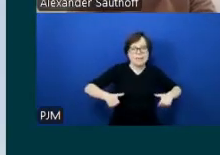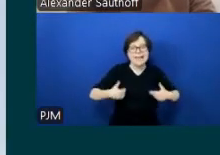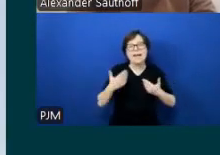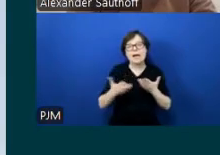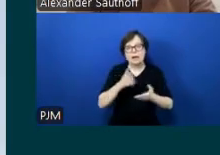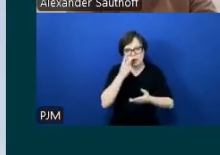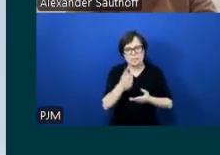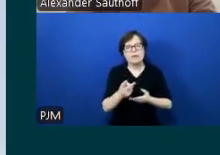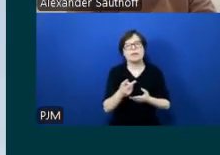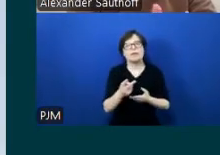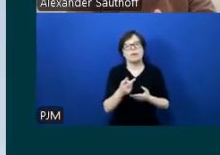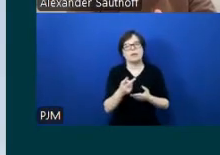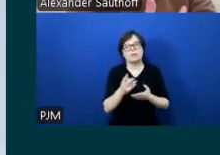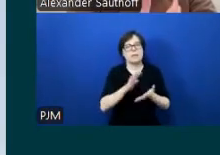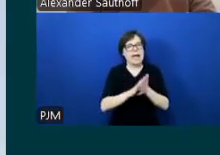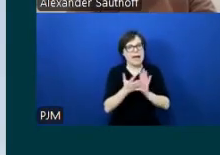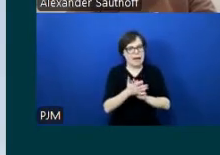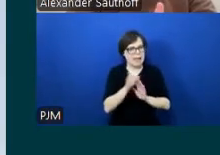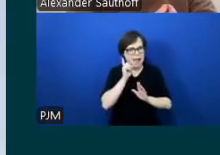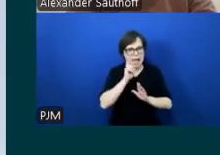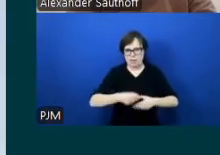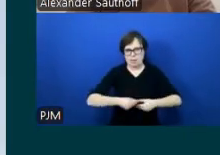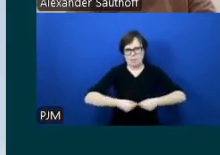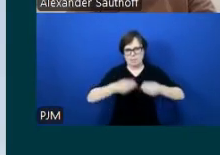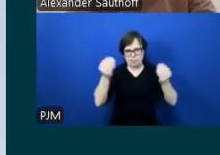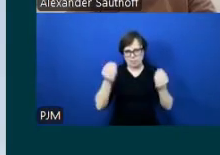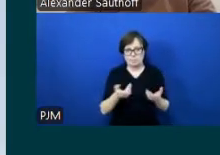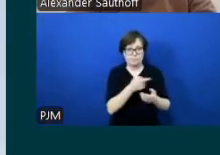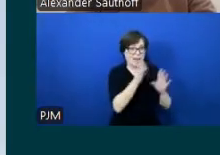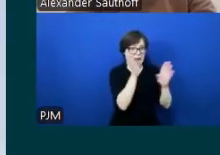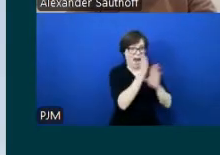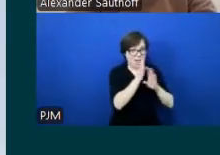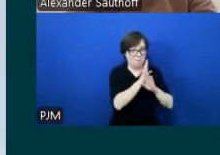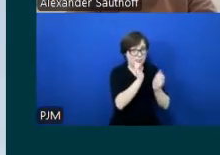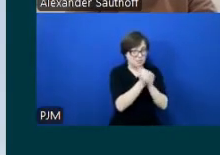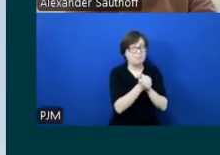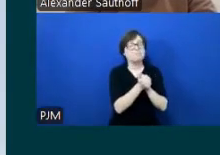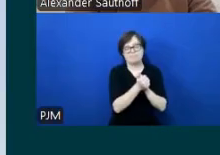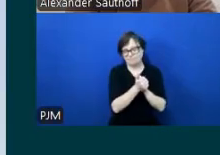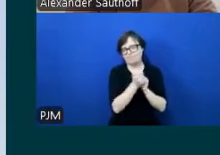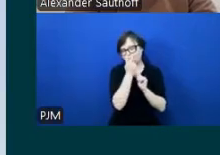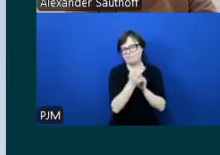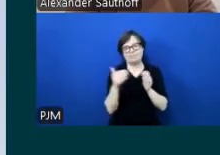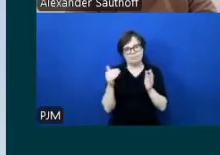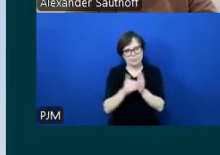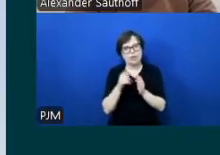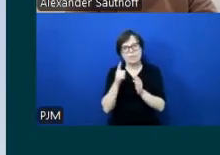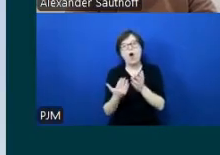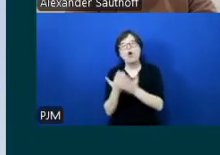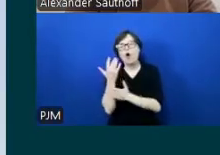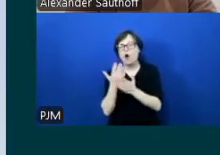of climate change, it is essential to strengthen the role of vegetation in our cities. This requires a